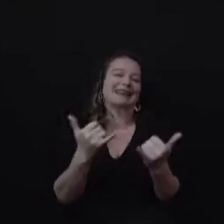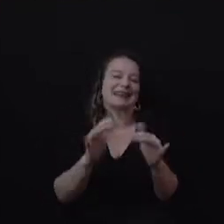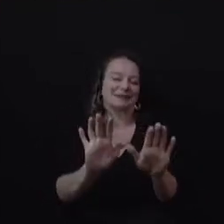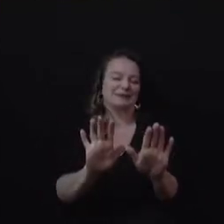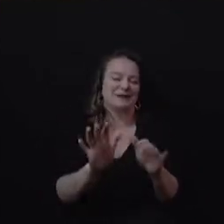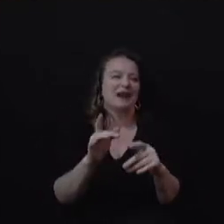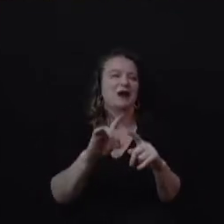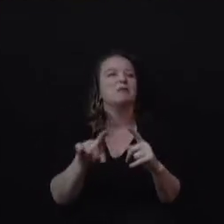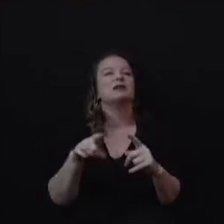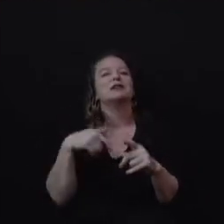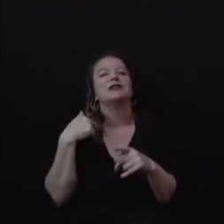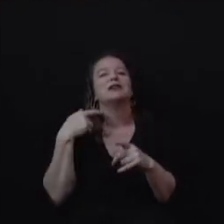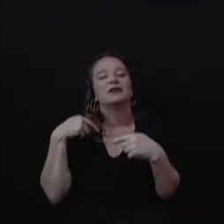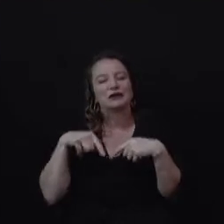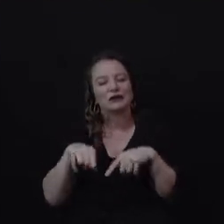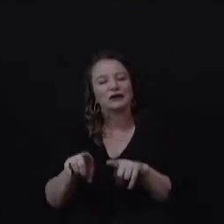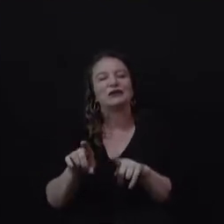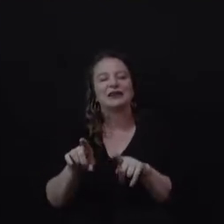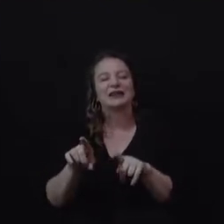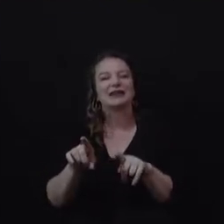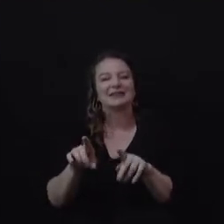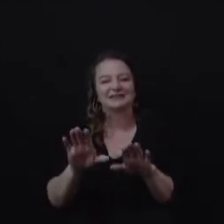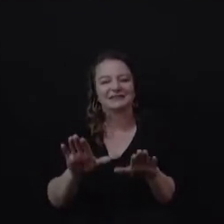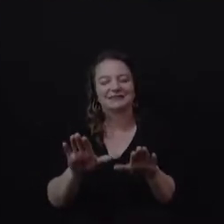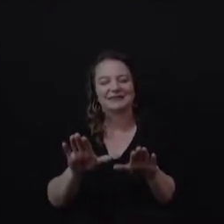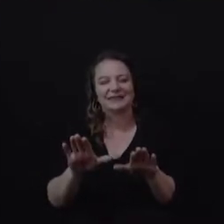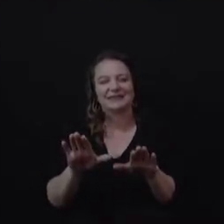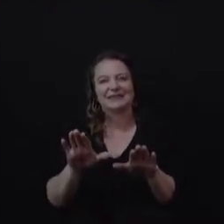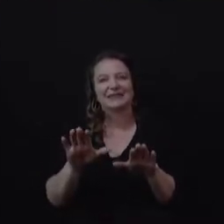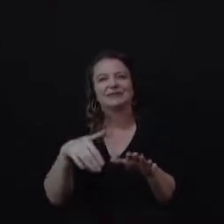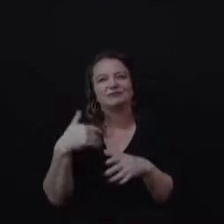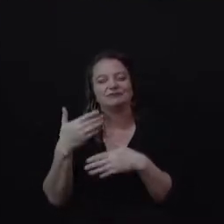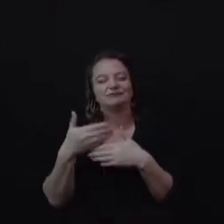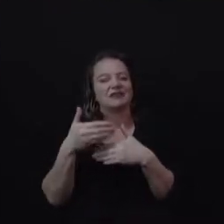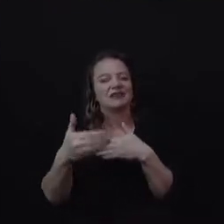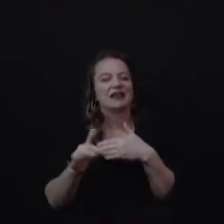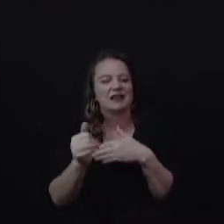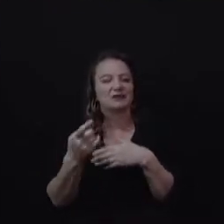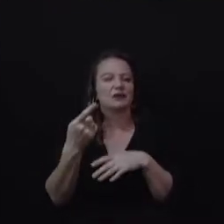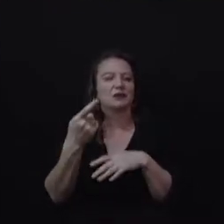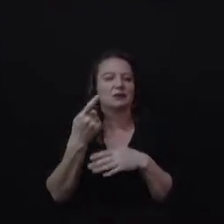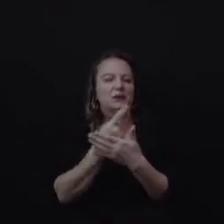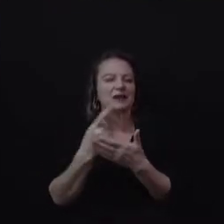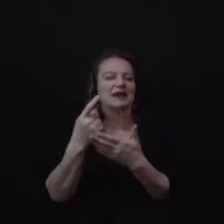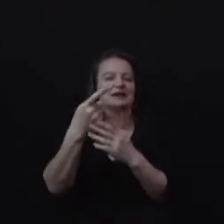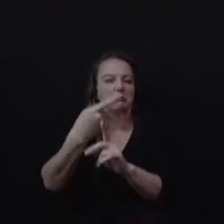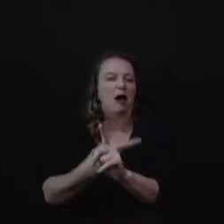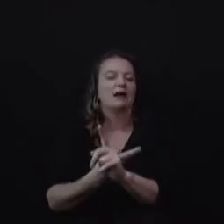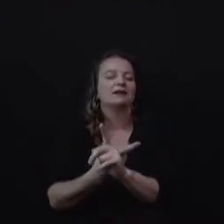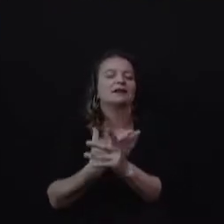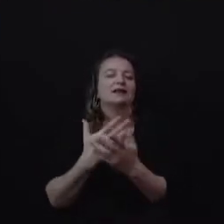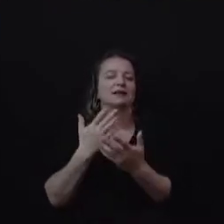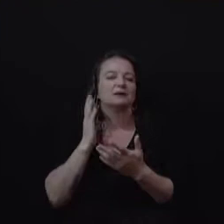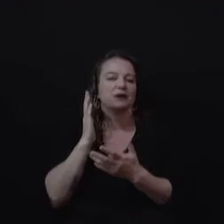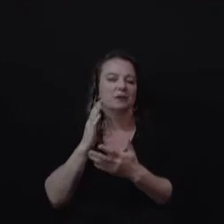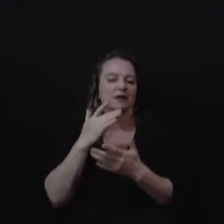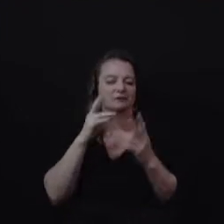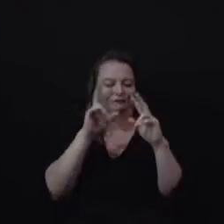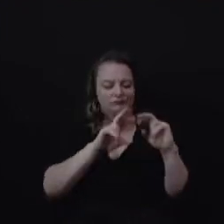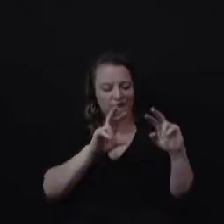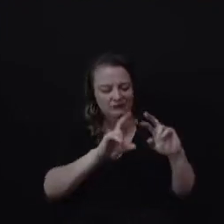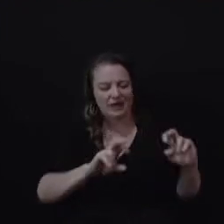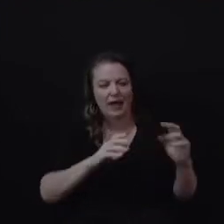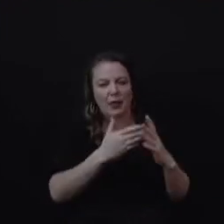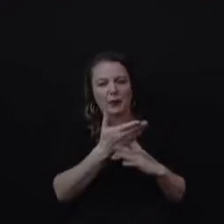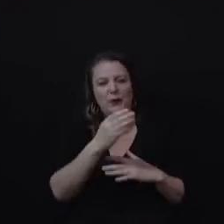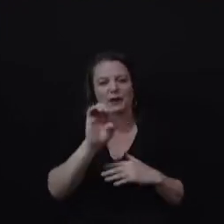But over the course of the upcoming weeks and months, we're going to spend a little time in Ephesians. But the past